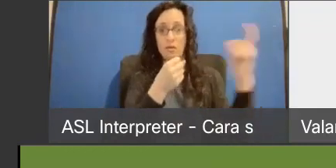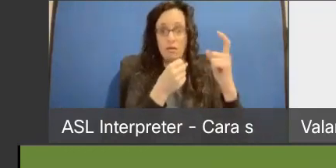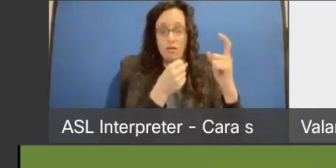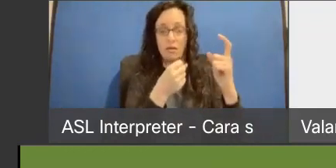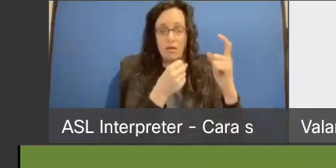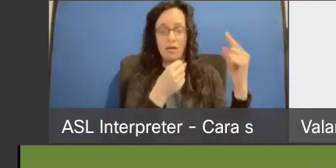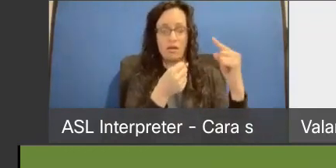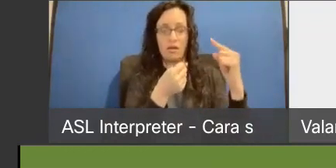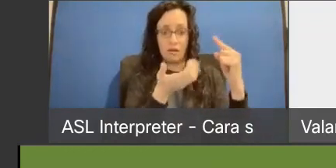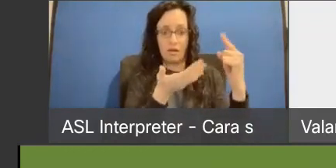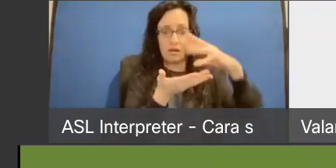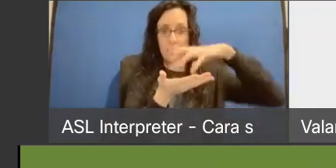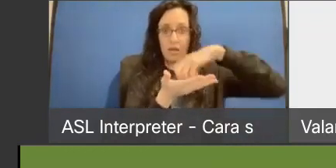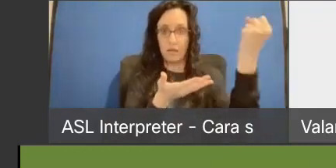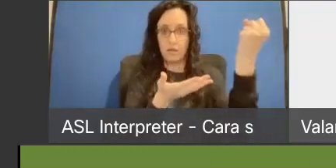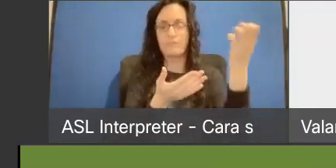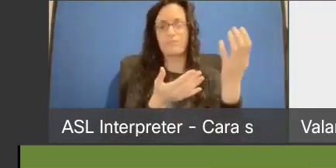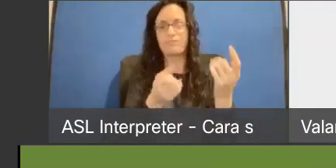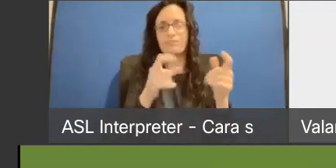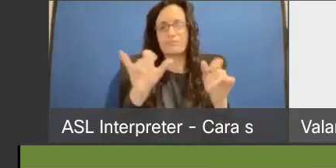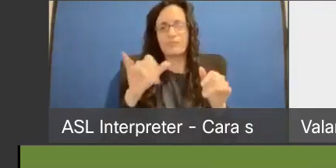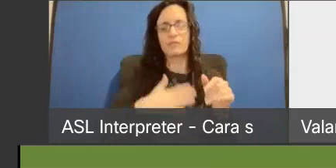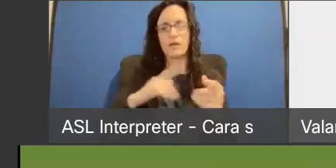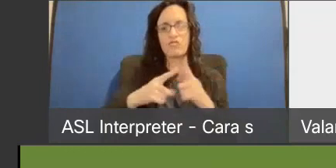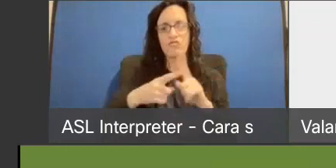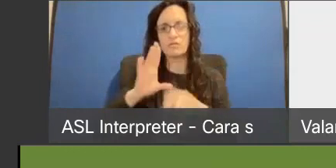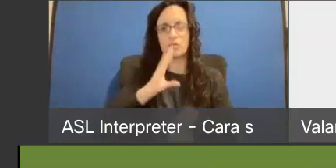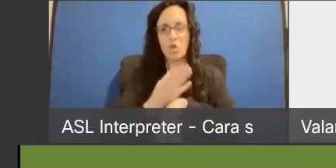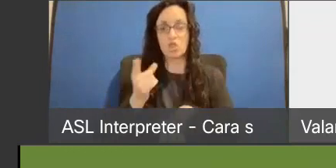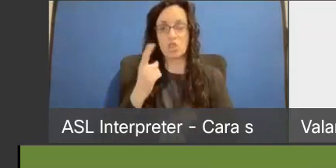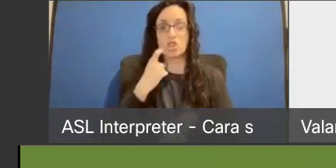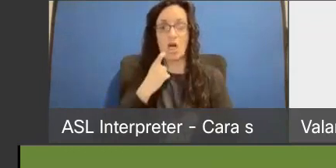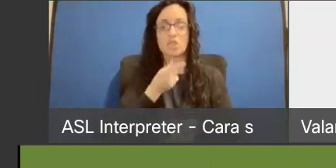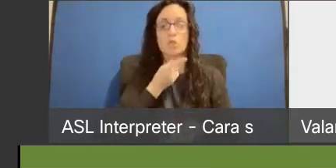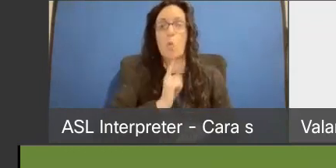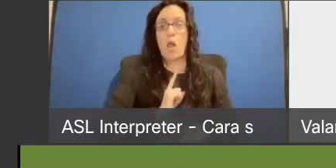doing that and called. She was taken to the hospital because she had just swallowed all the pills.